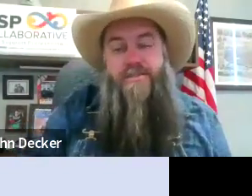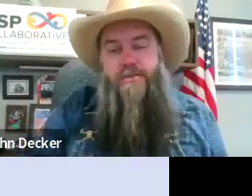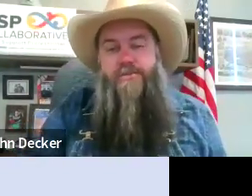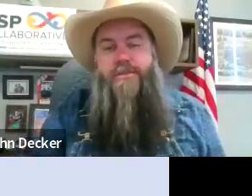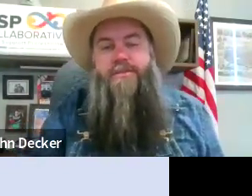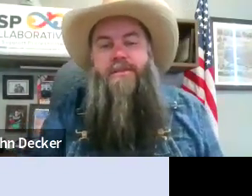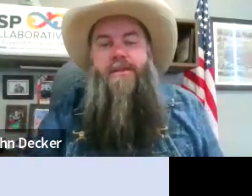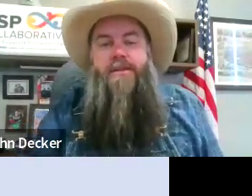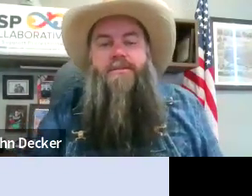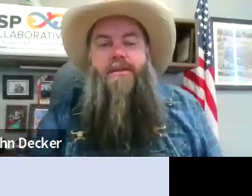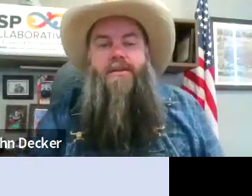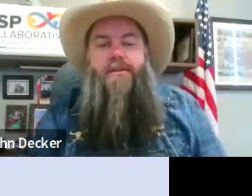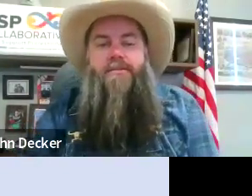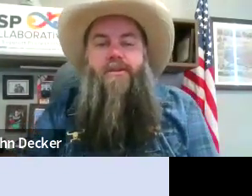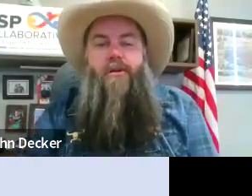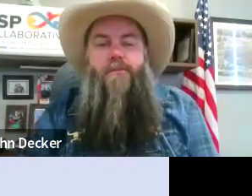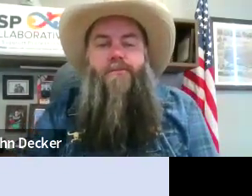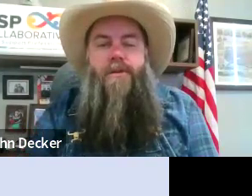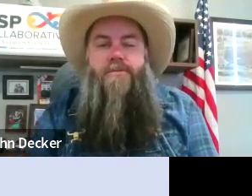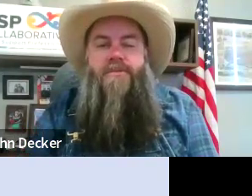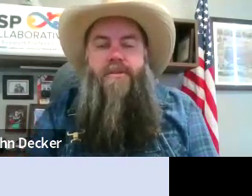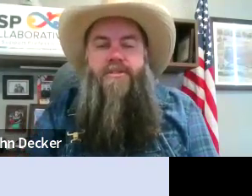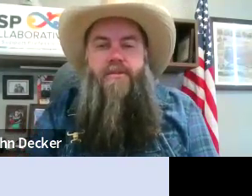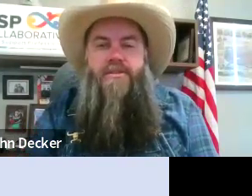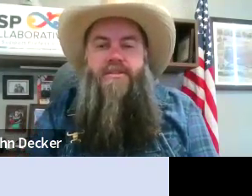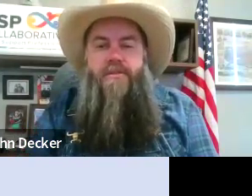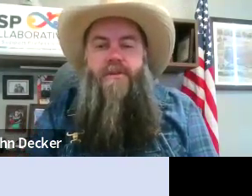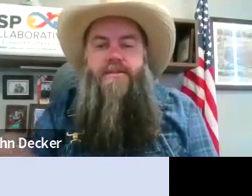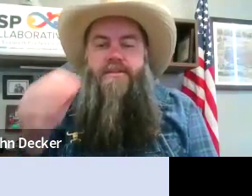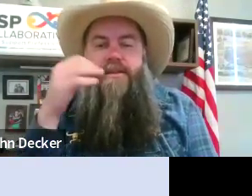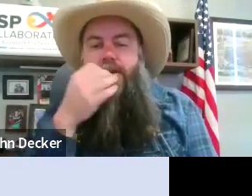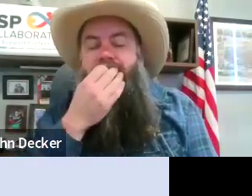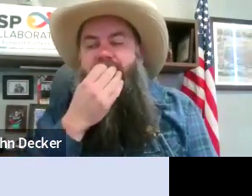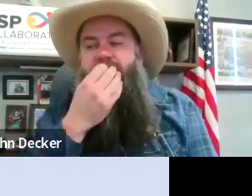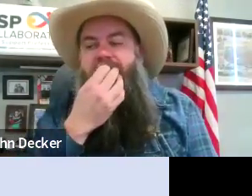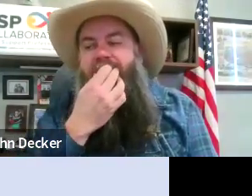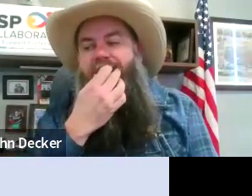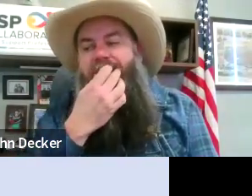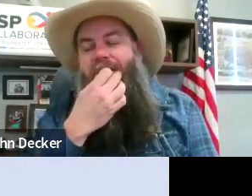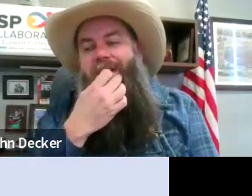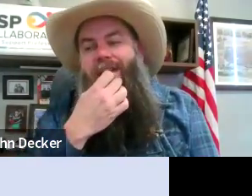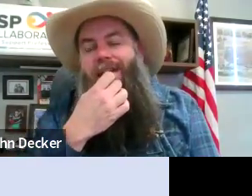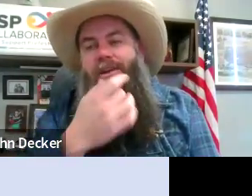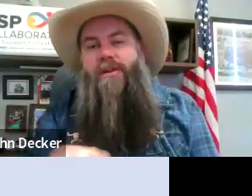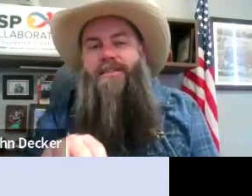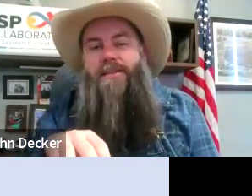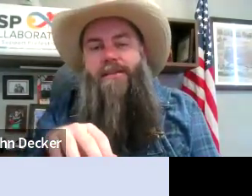smart technology solutions to solve, some of the challenges that we face in our industry.